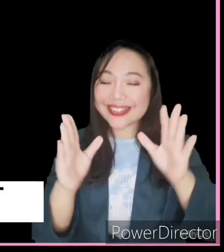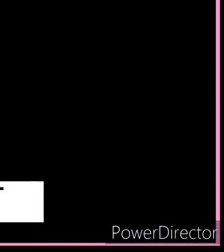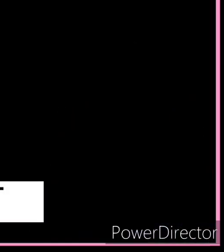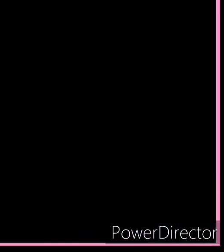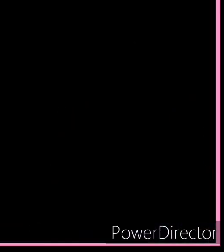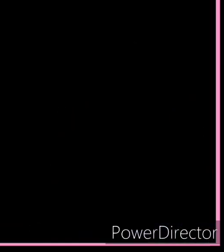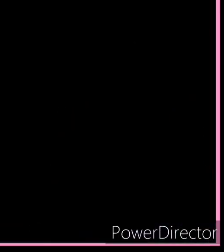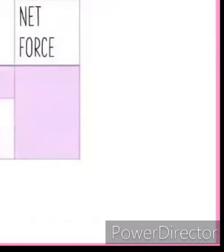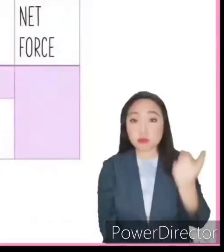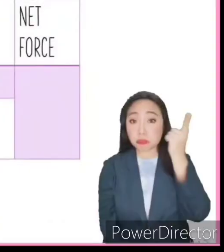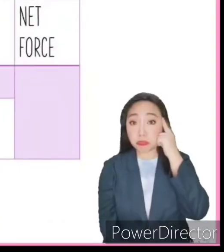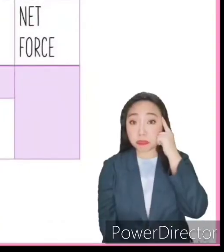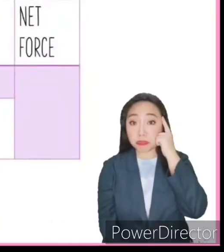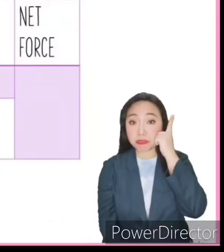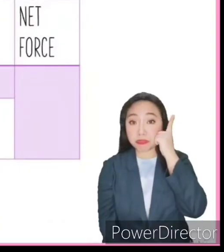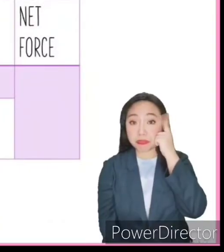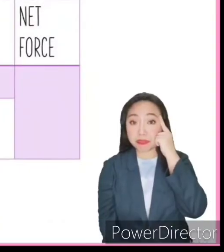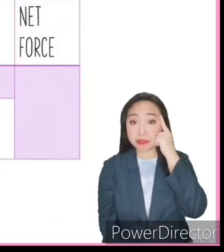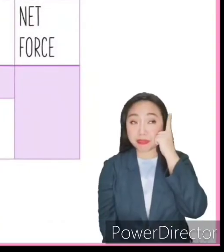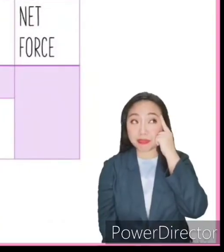east.